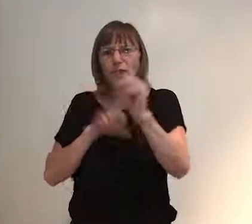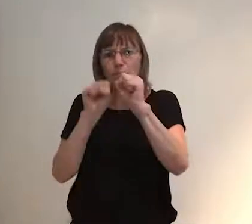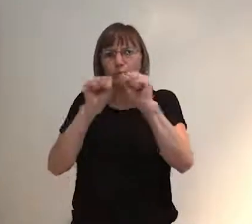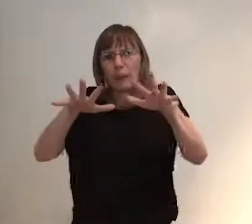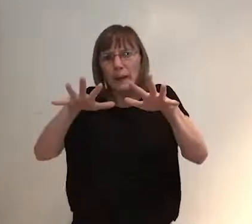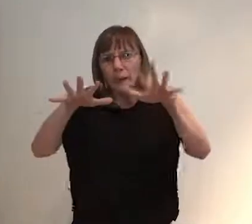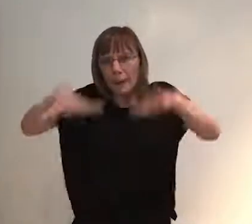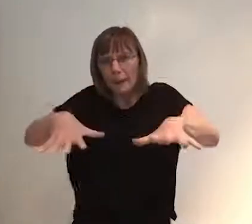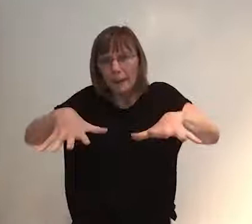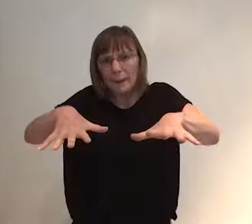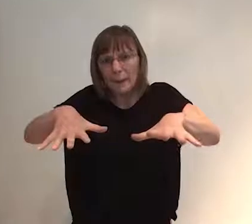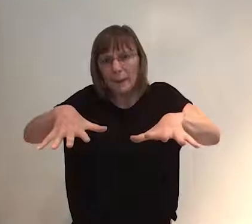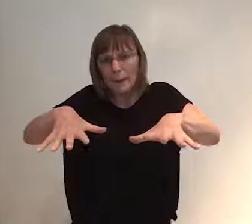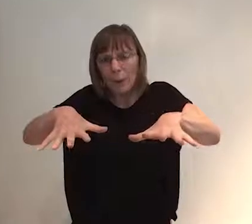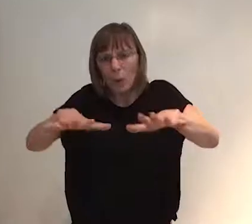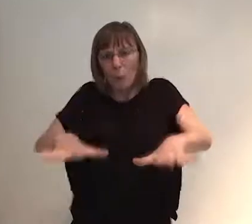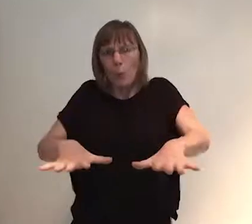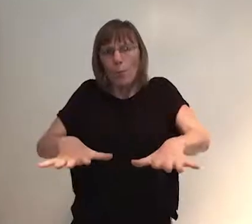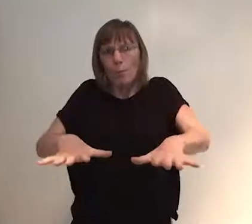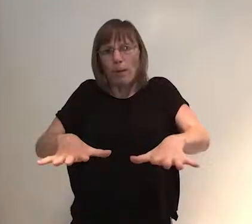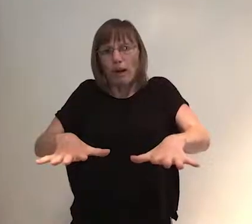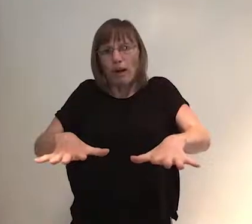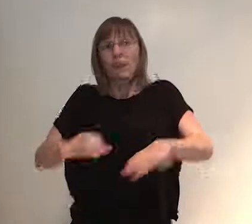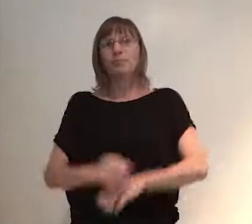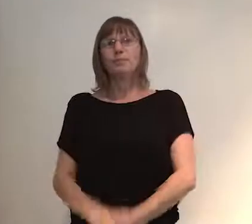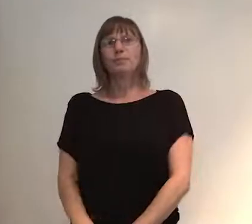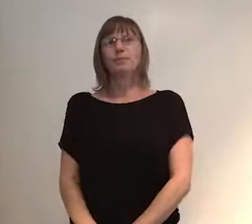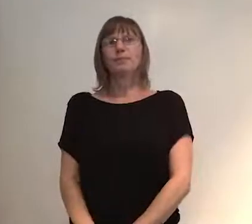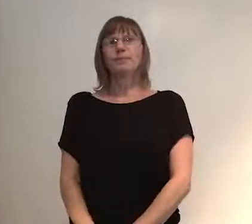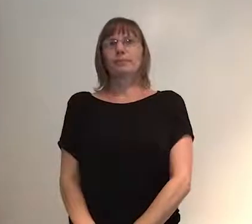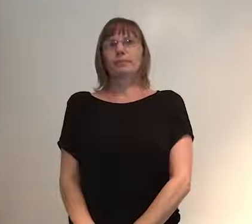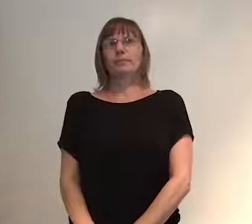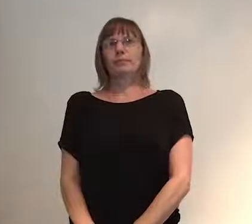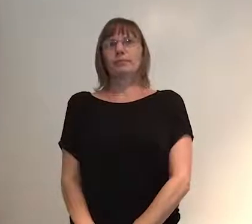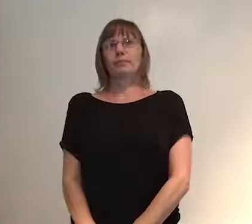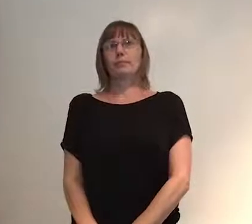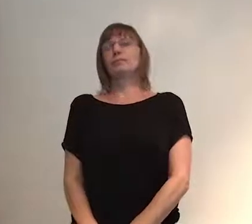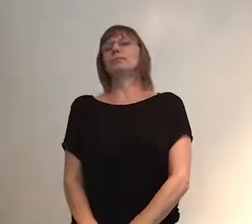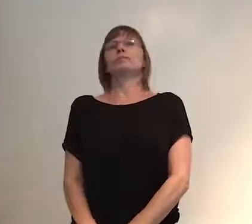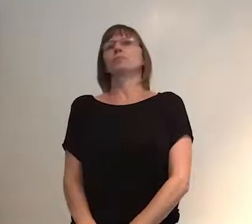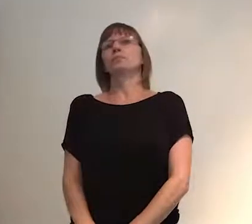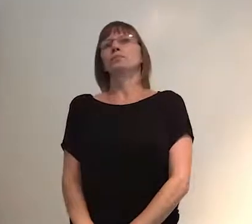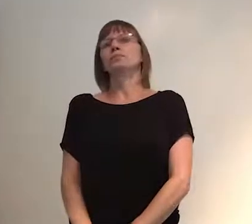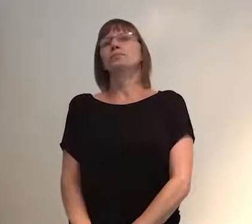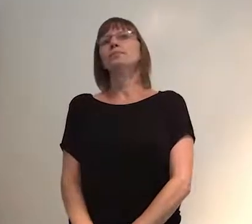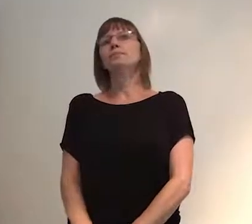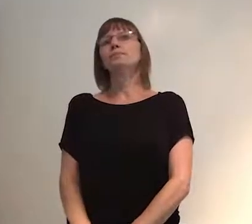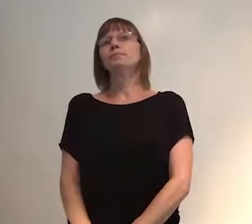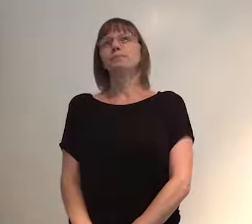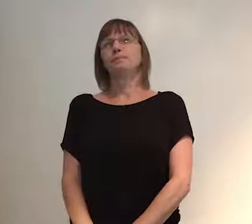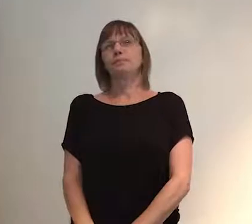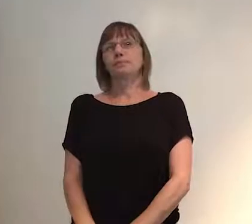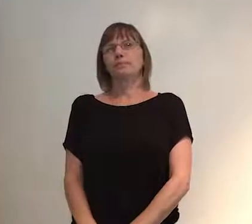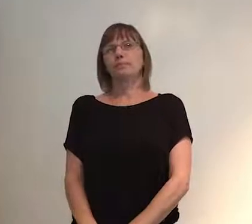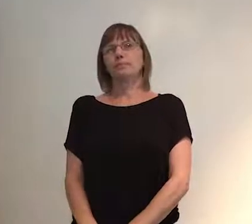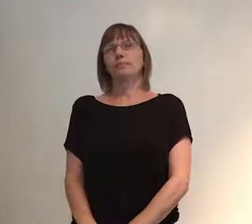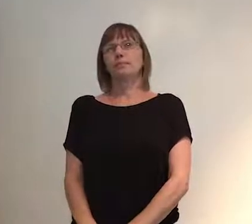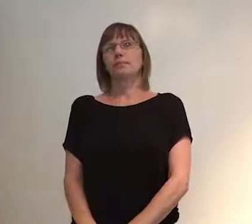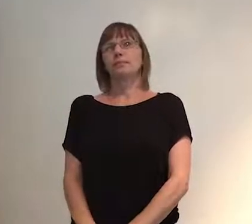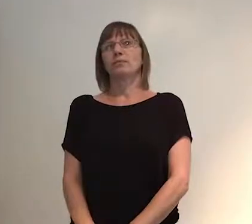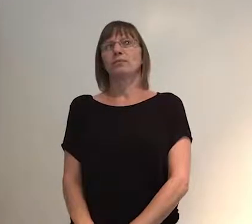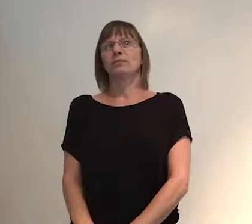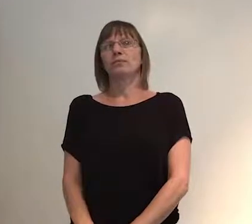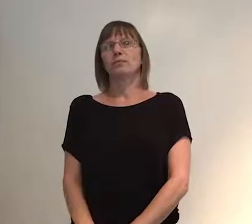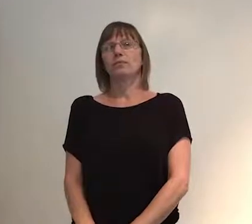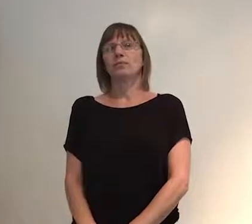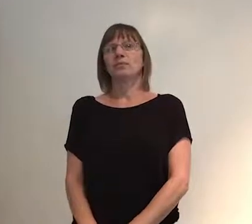spreading them nice and wide, sucking you down into the mat, giving you a nice firm base through the hands. Roll